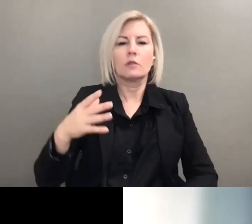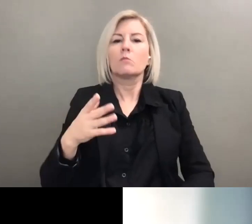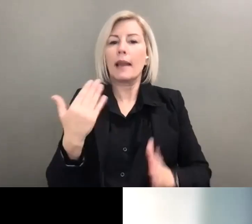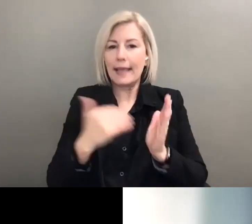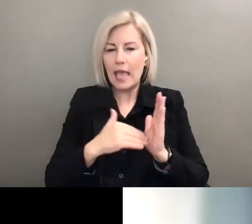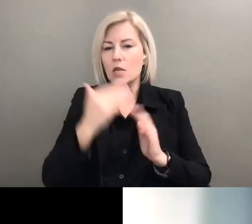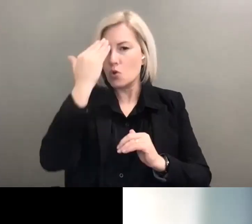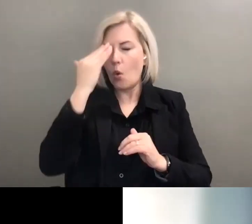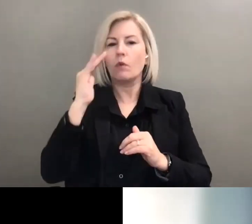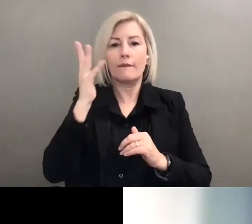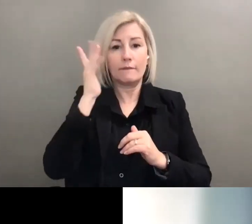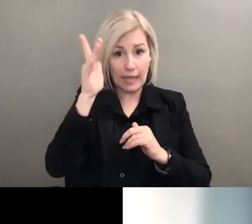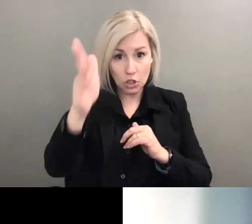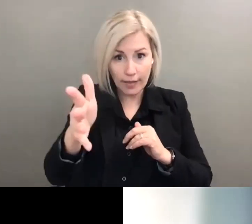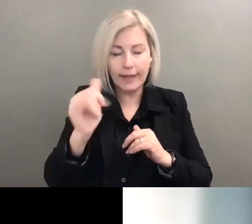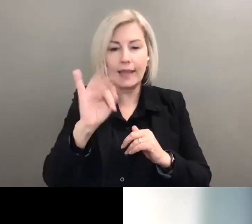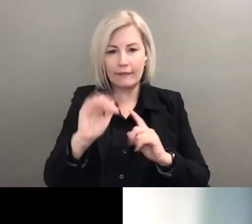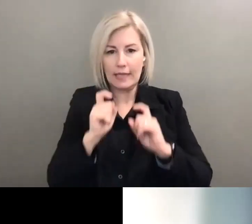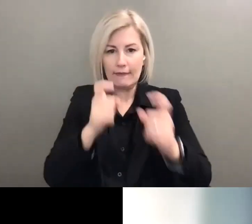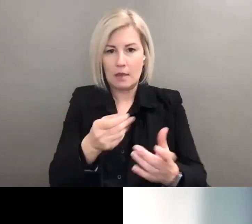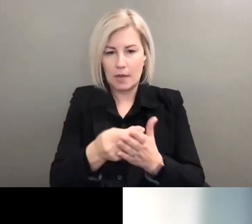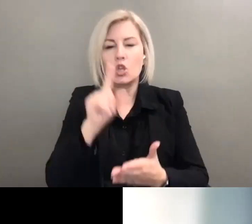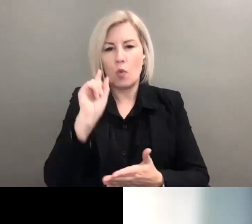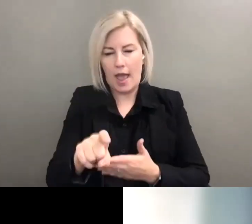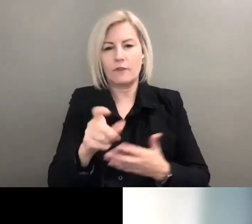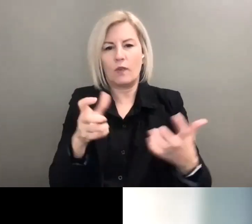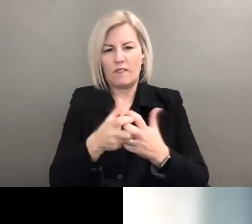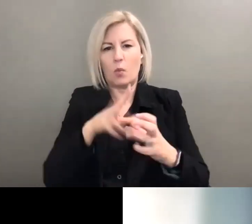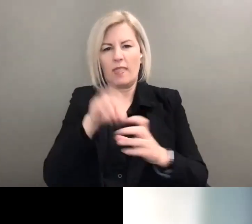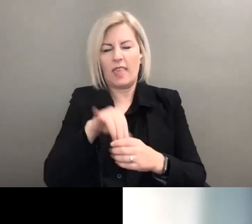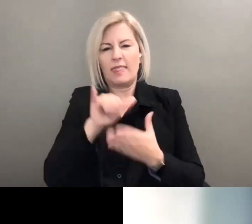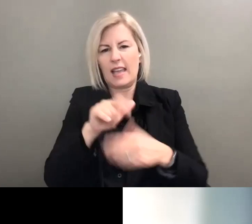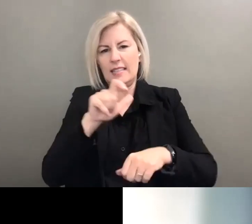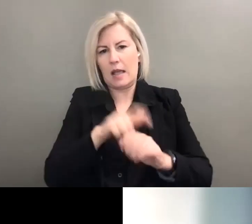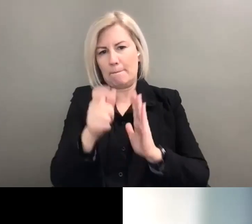that eventually, if awarded, the project has to fall into that window.